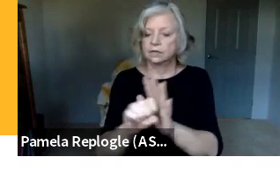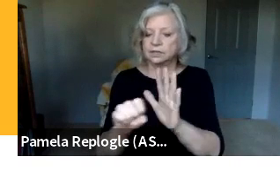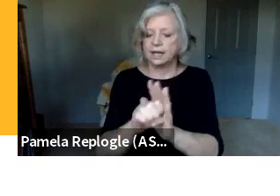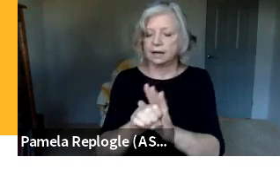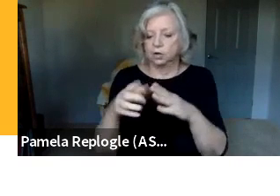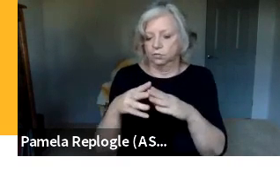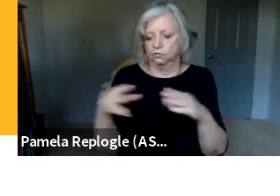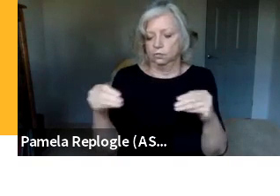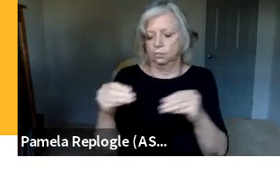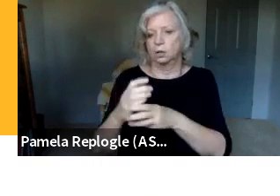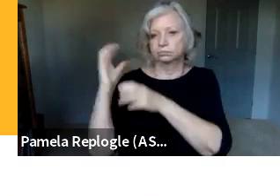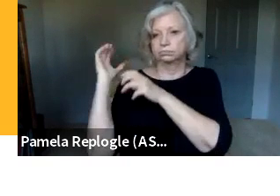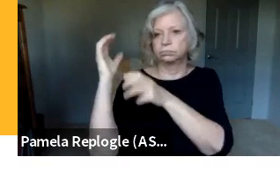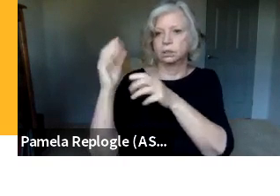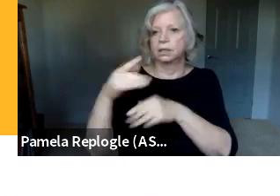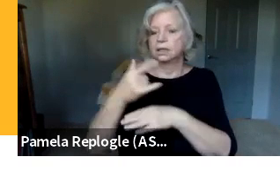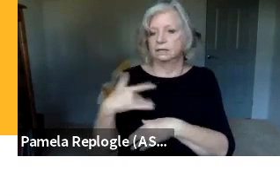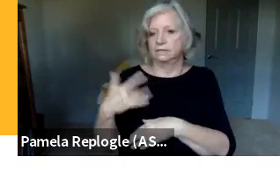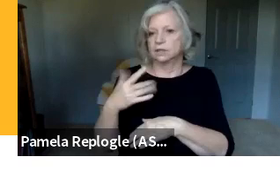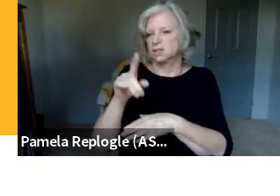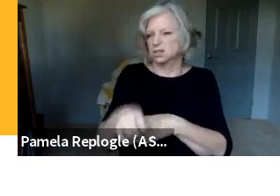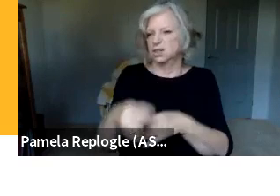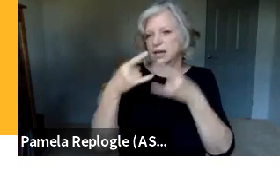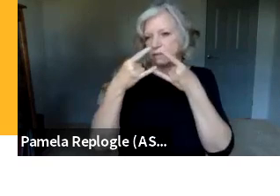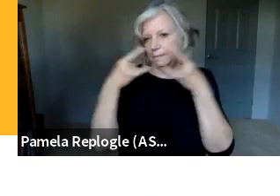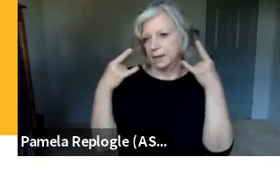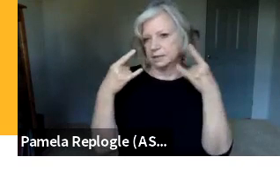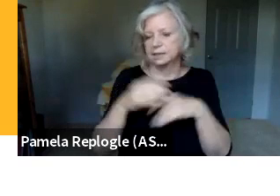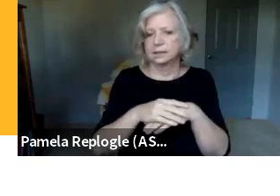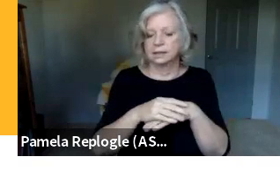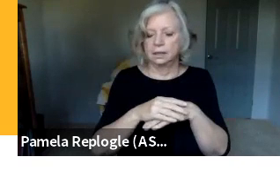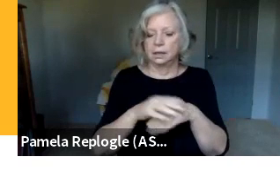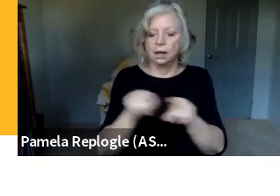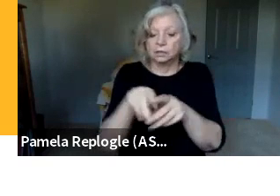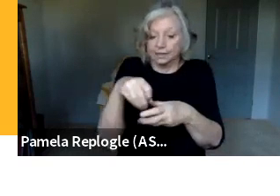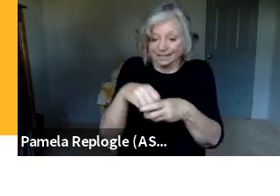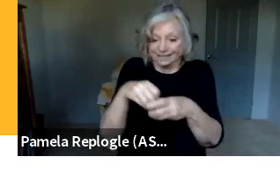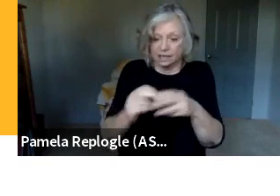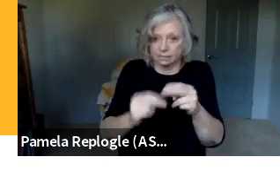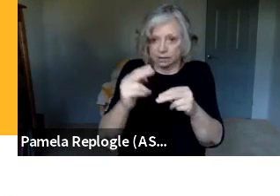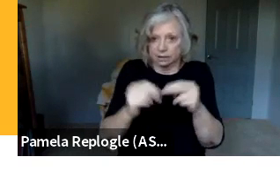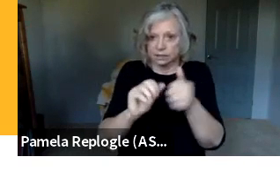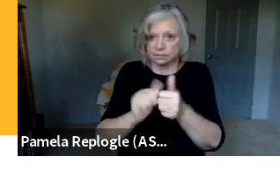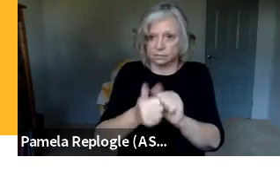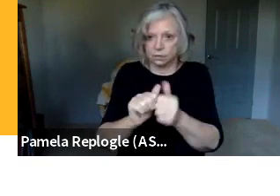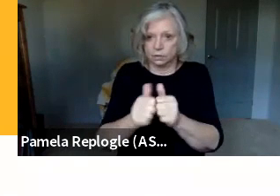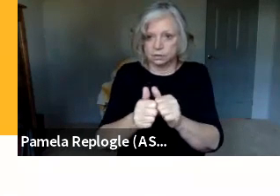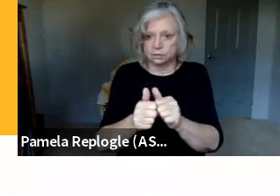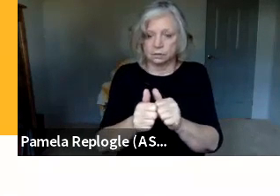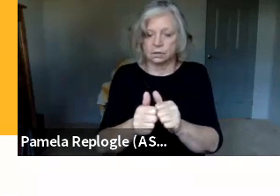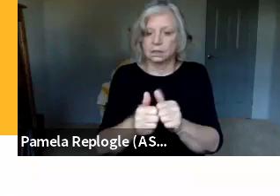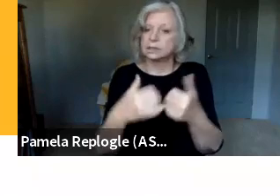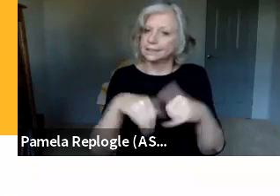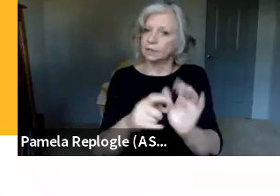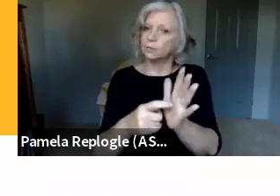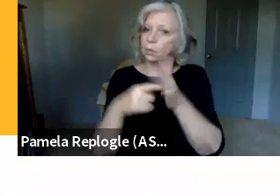still recommend wearing a mask. But, and then also indoor sports, I want to just point that out too. In indoor sports, you still need to